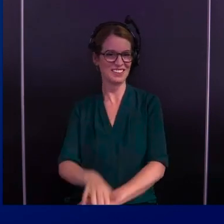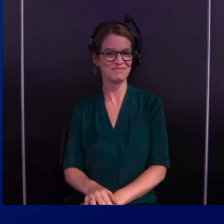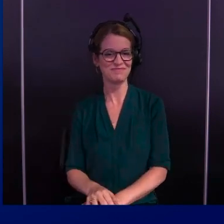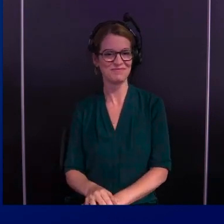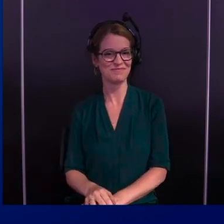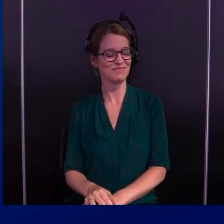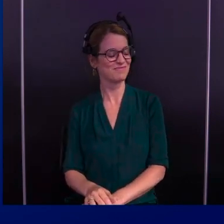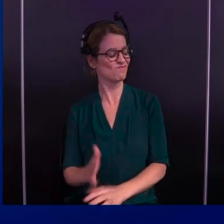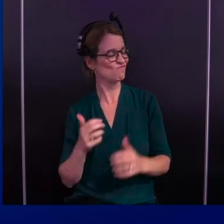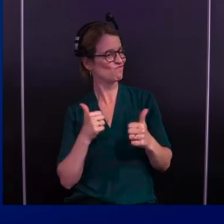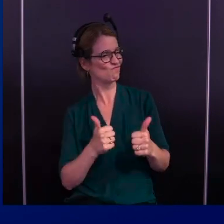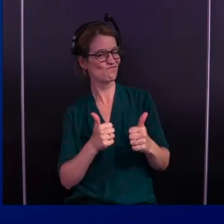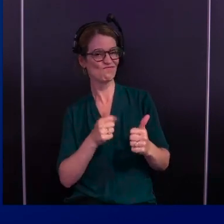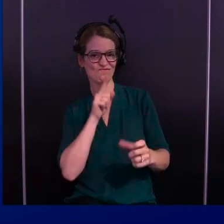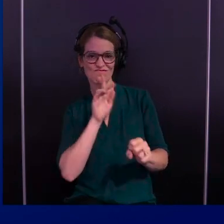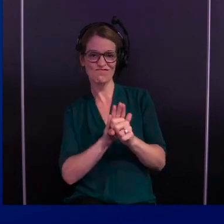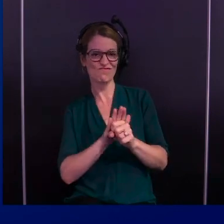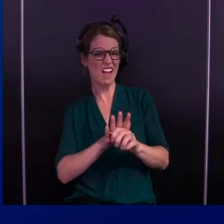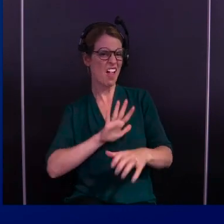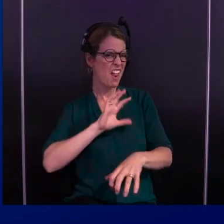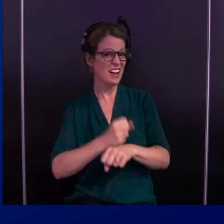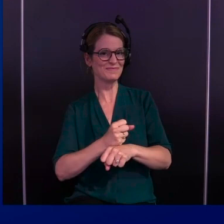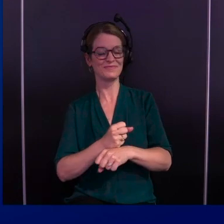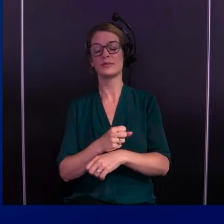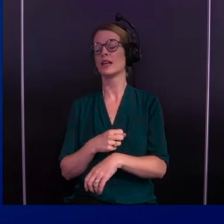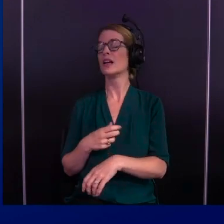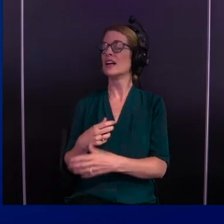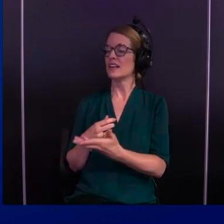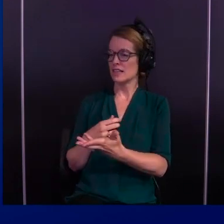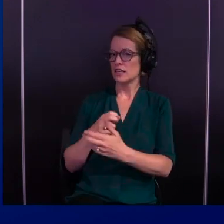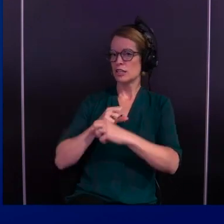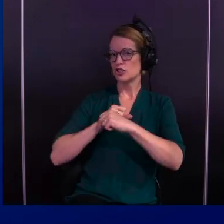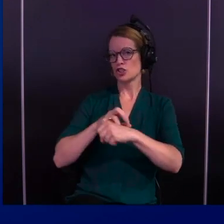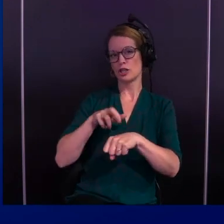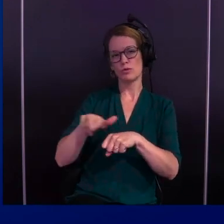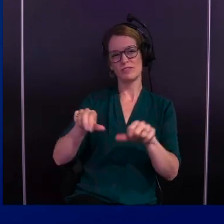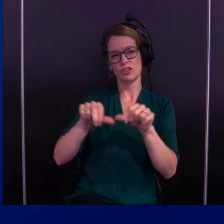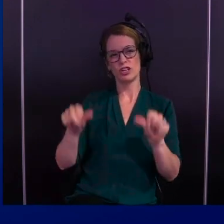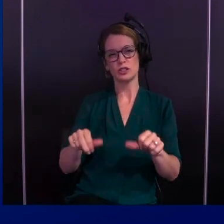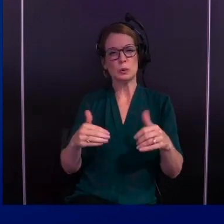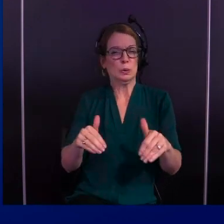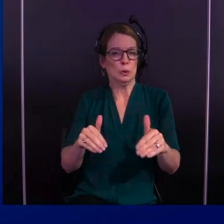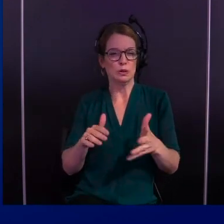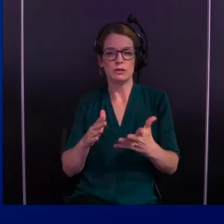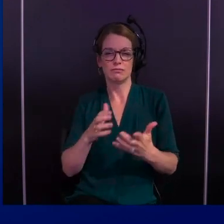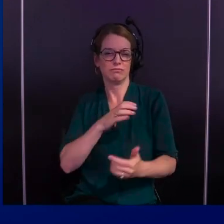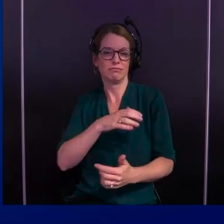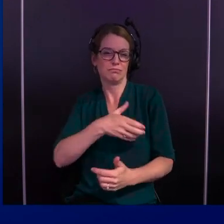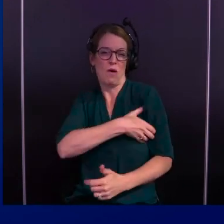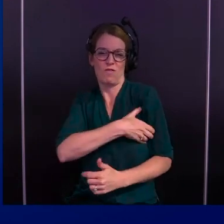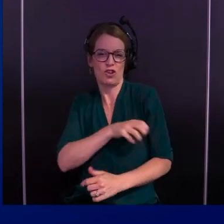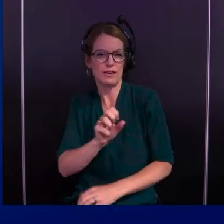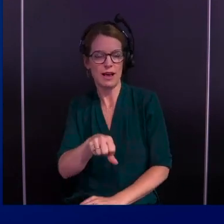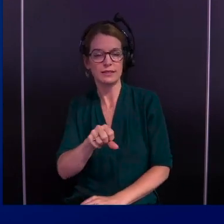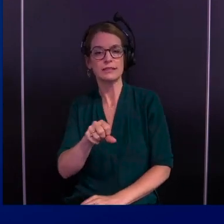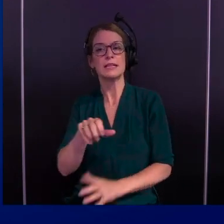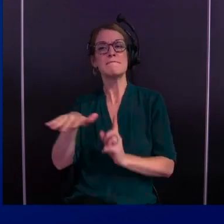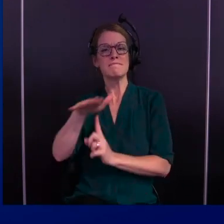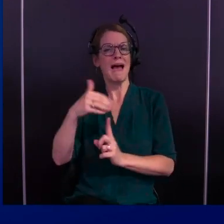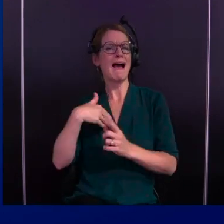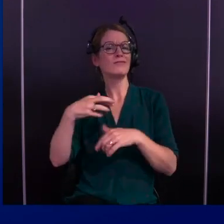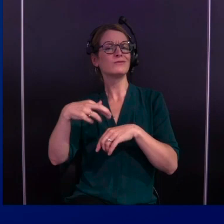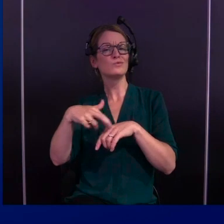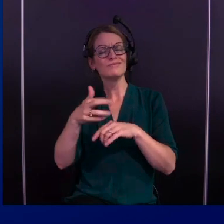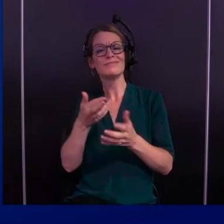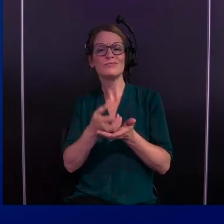down. Well, so the security reference architecture, definitely powerful. There's resources out there that our customers can read about. And if